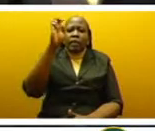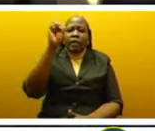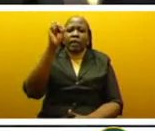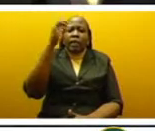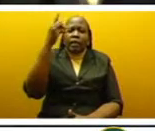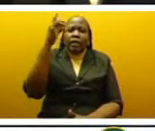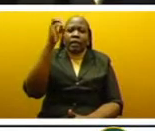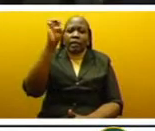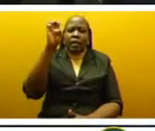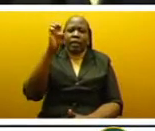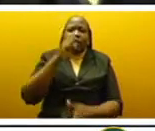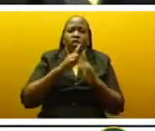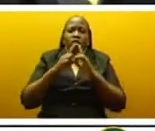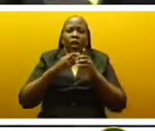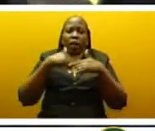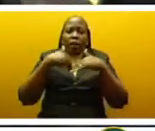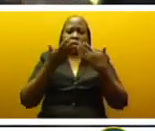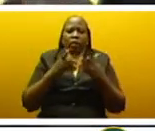that